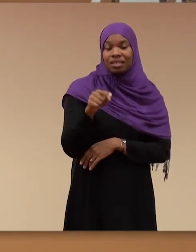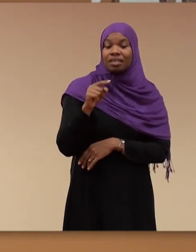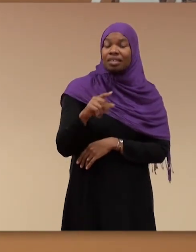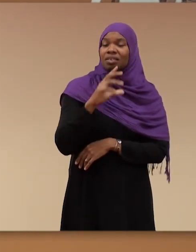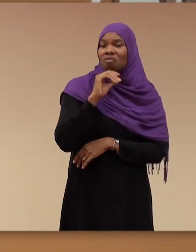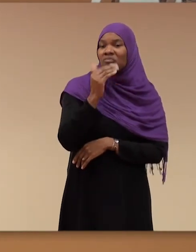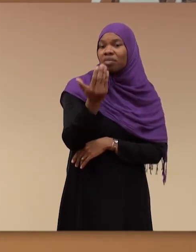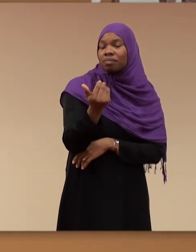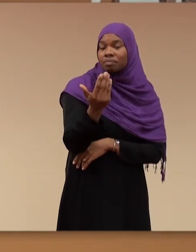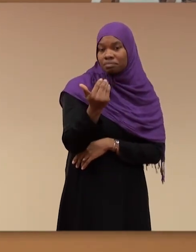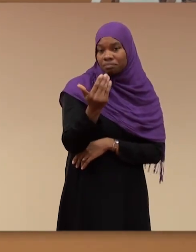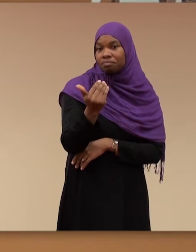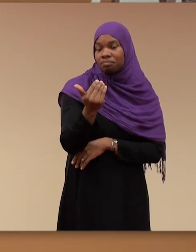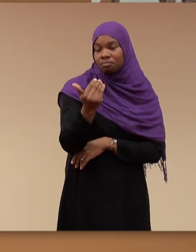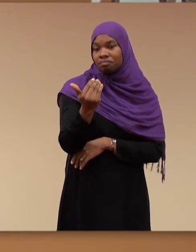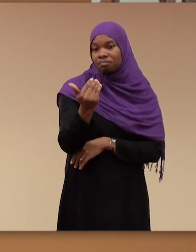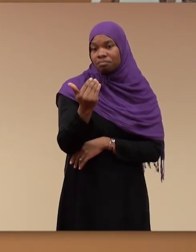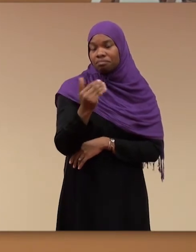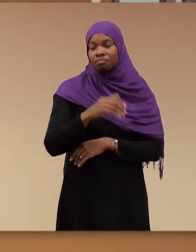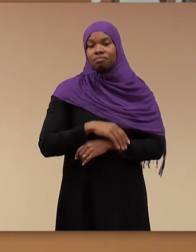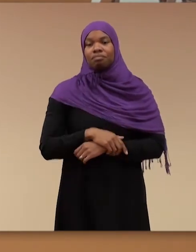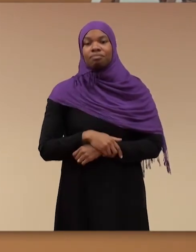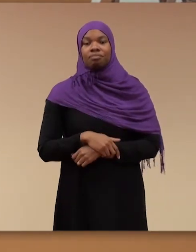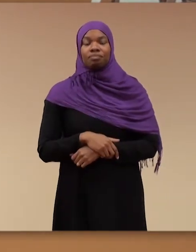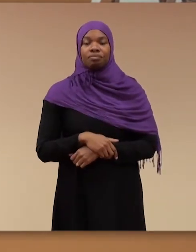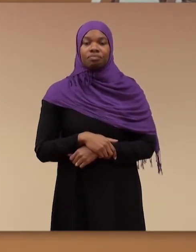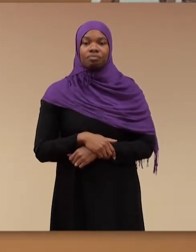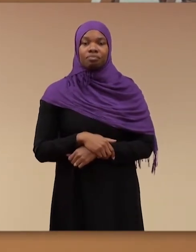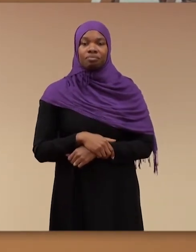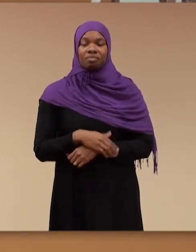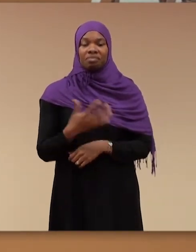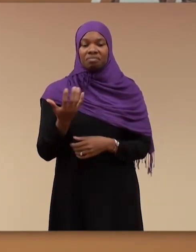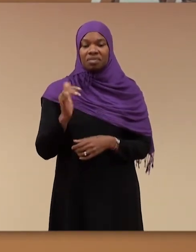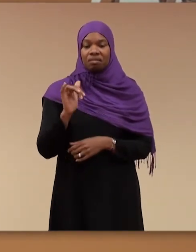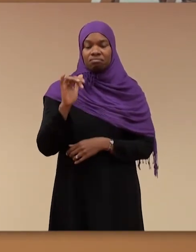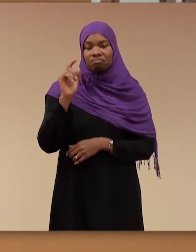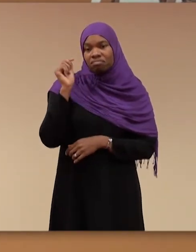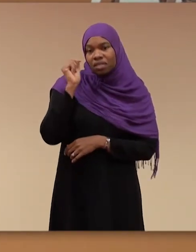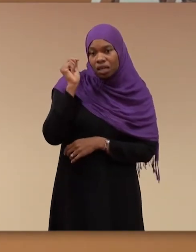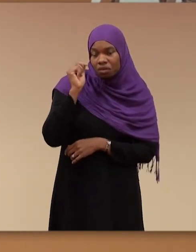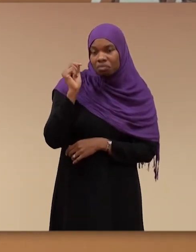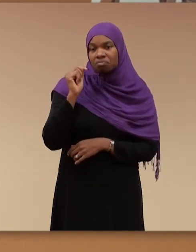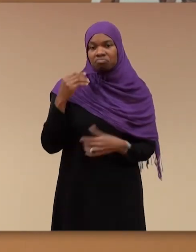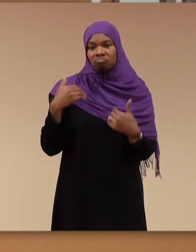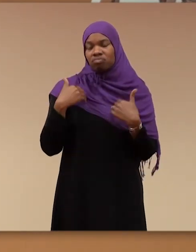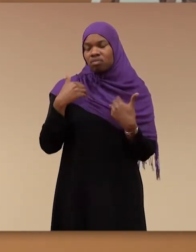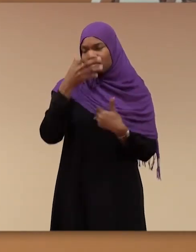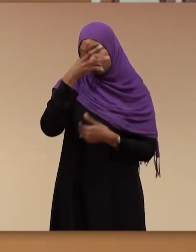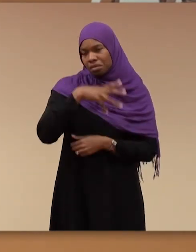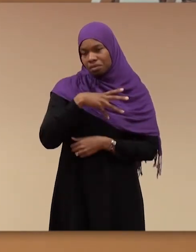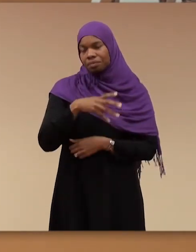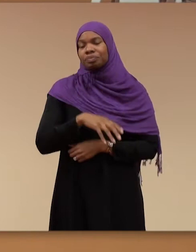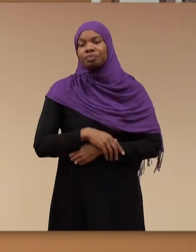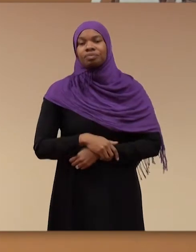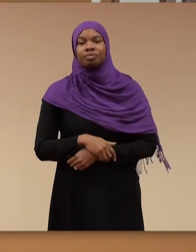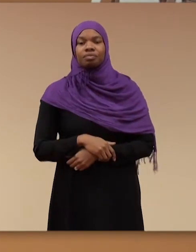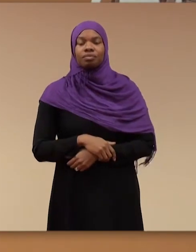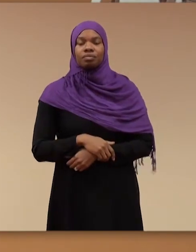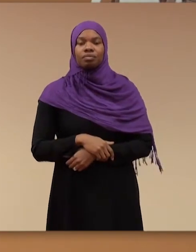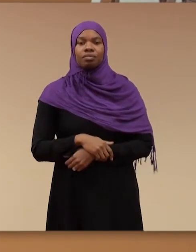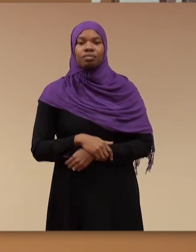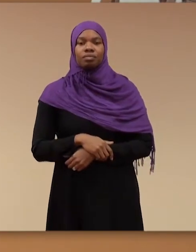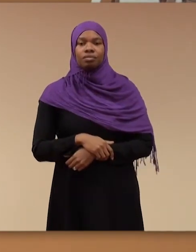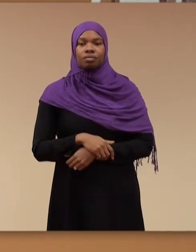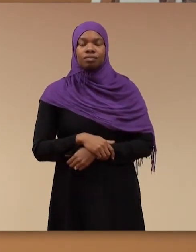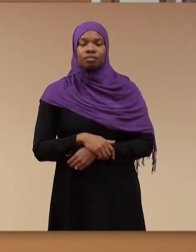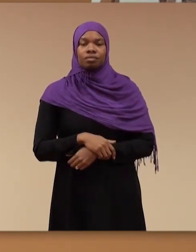15 years of age. Well, he was a teenager. He's a young man. Let's call him young man. And Muhammad sallallahu